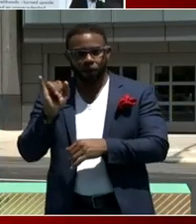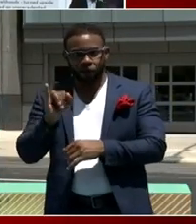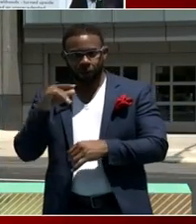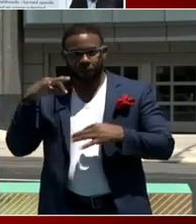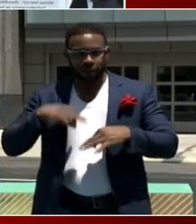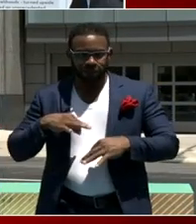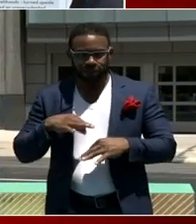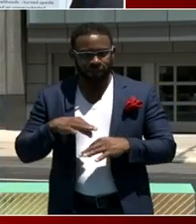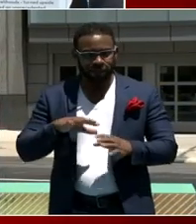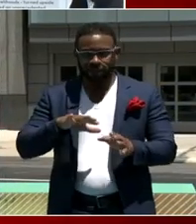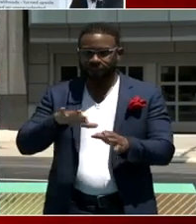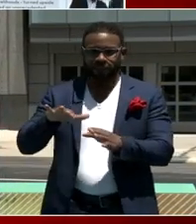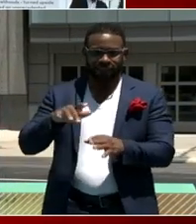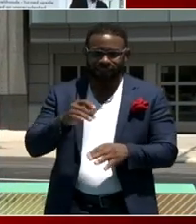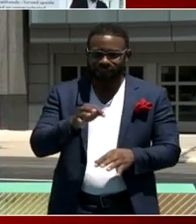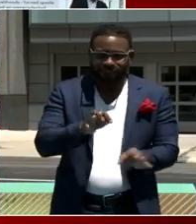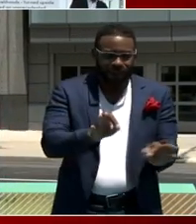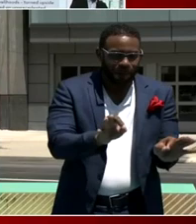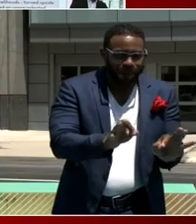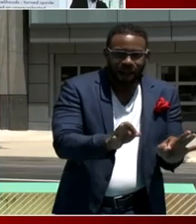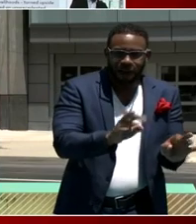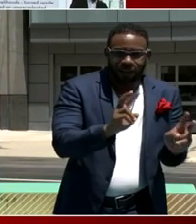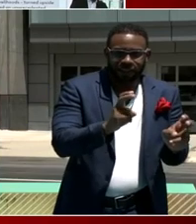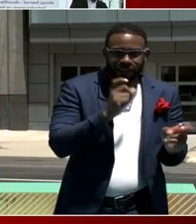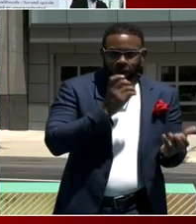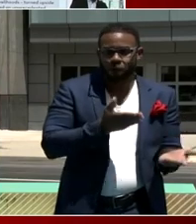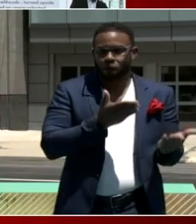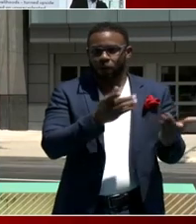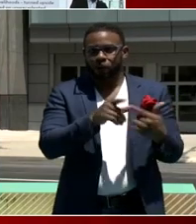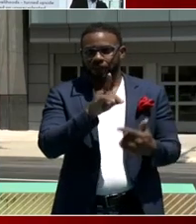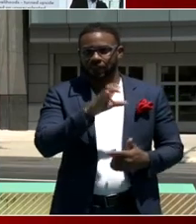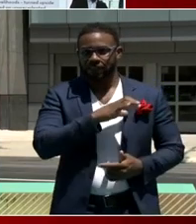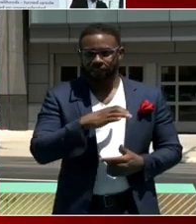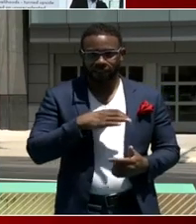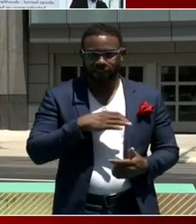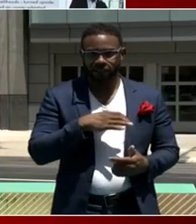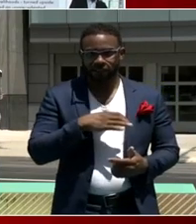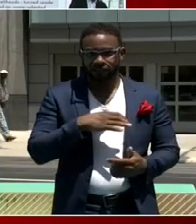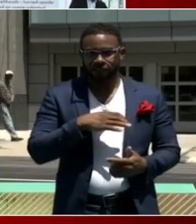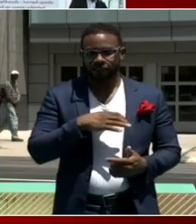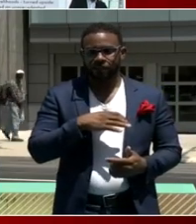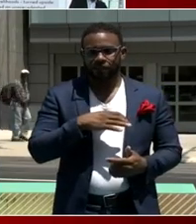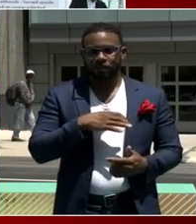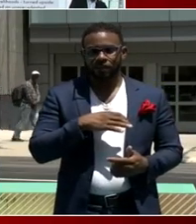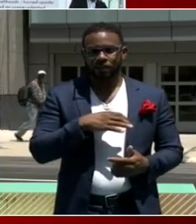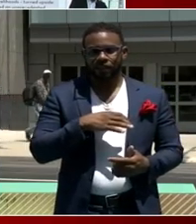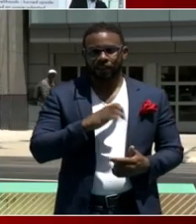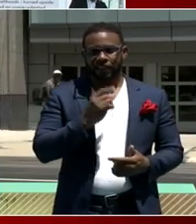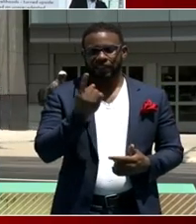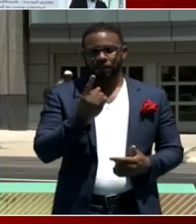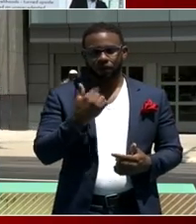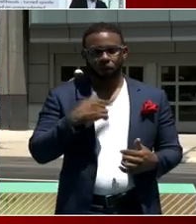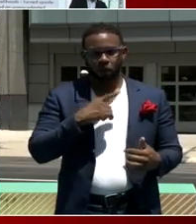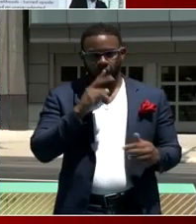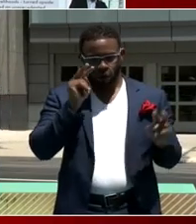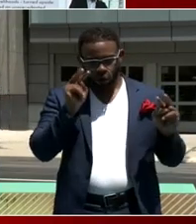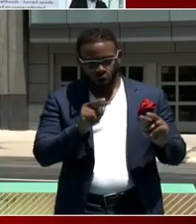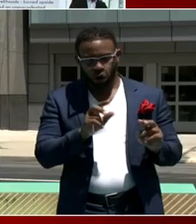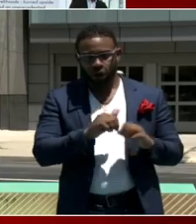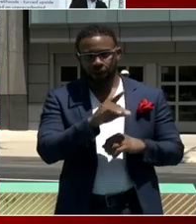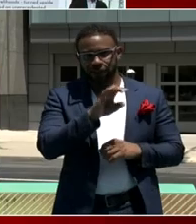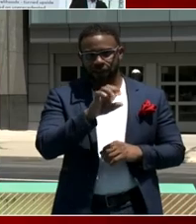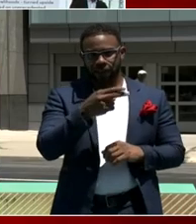insurance benefits. It's a minor issue that was raised to the to the committee, and it's something that we've looked into